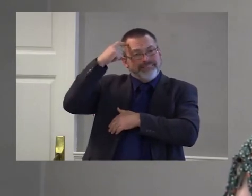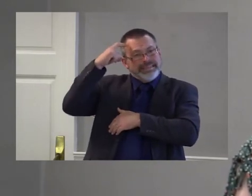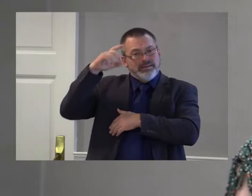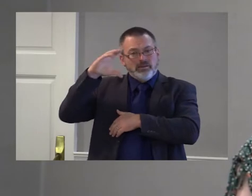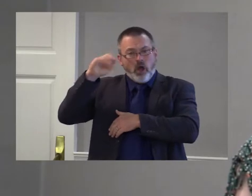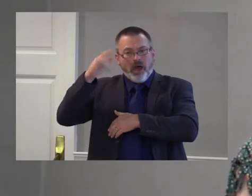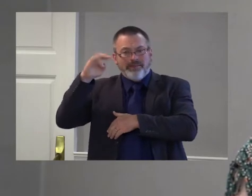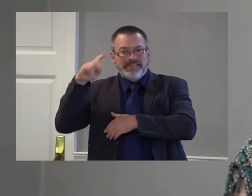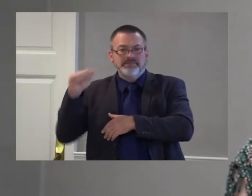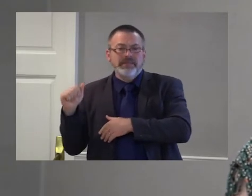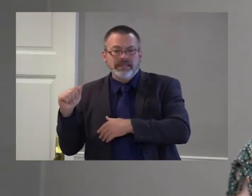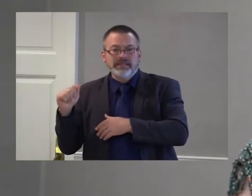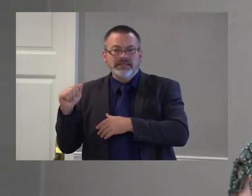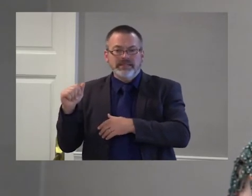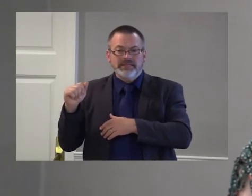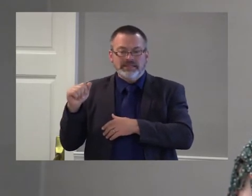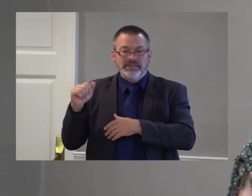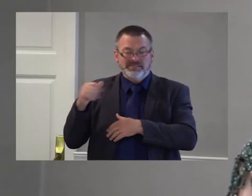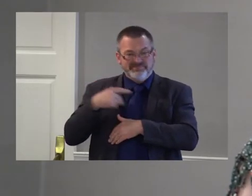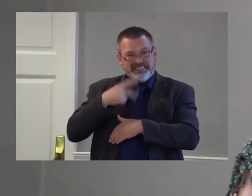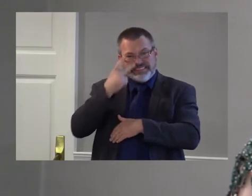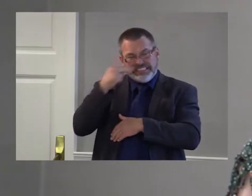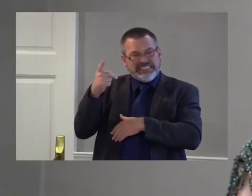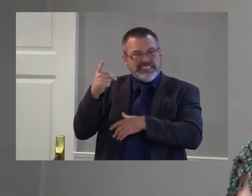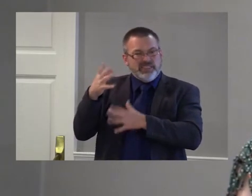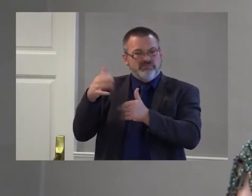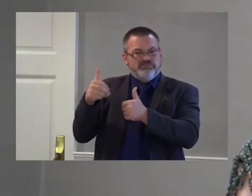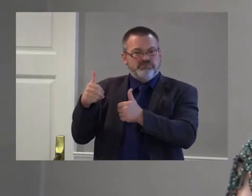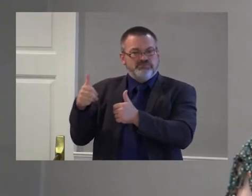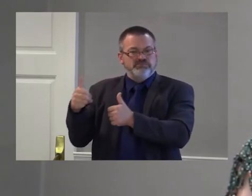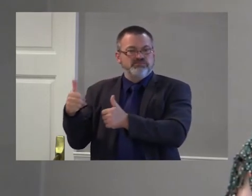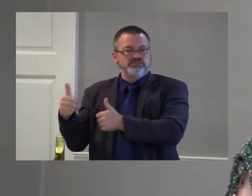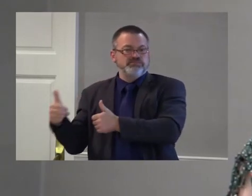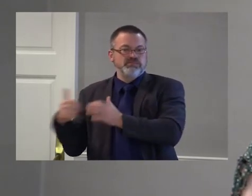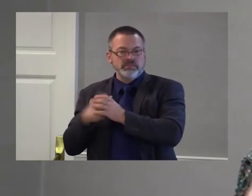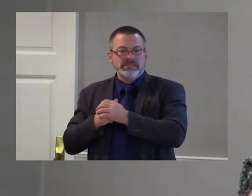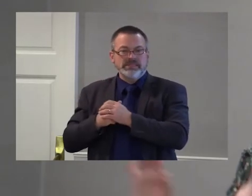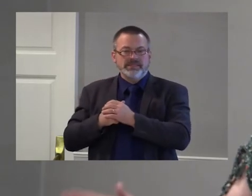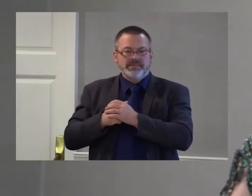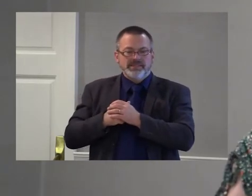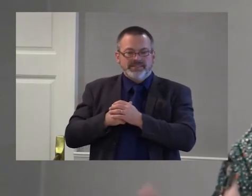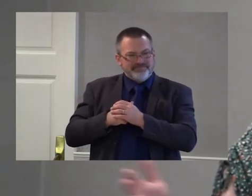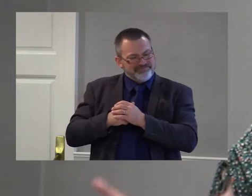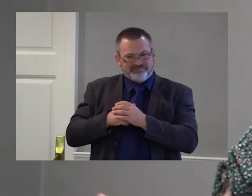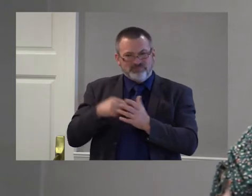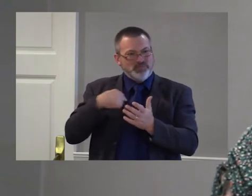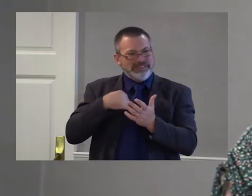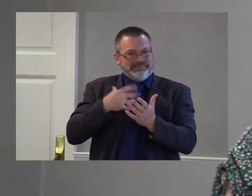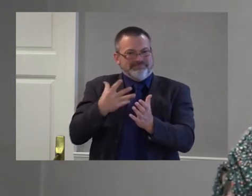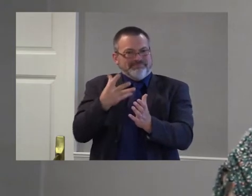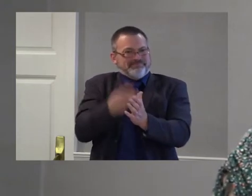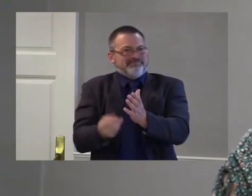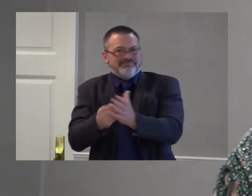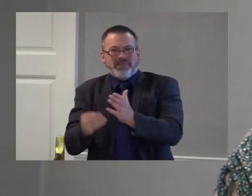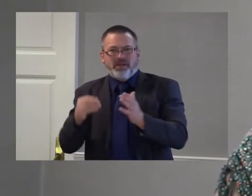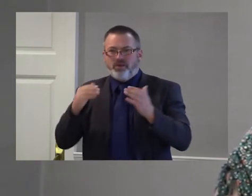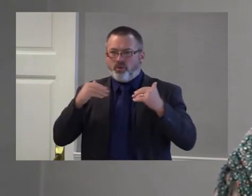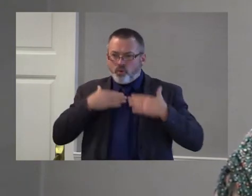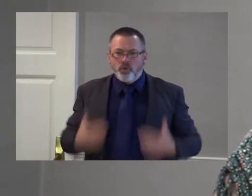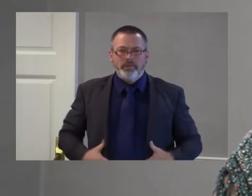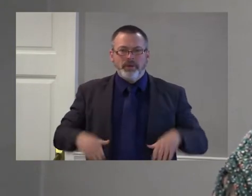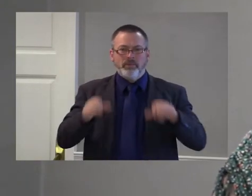additional harm and not realizing full human potential. We know that restaurants and other businesses continue to